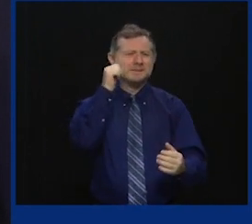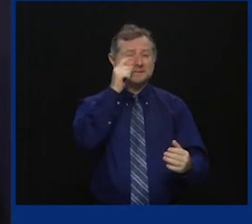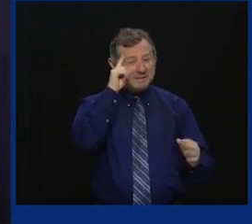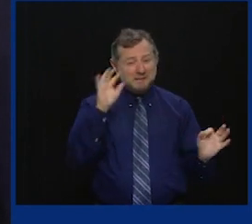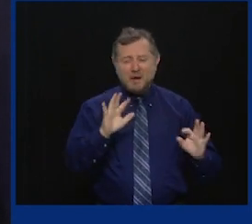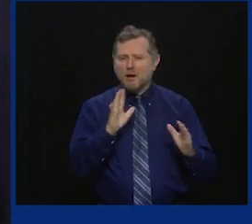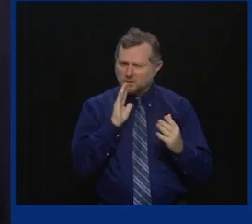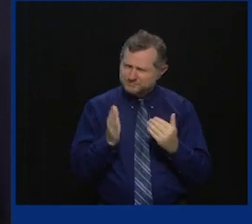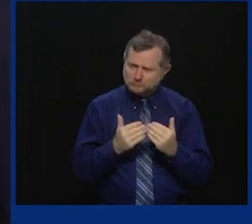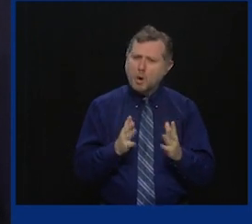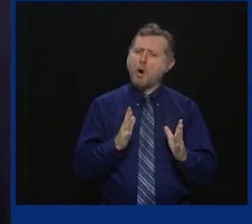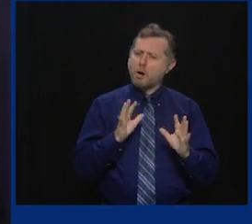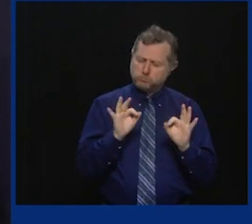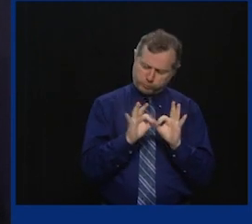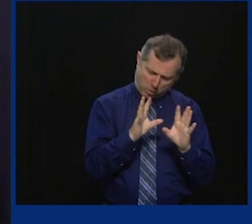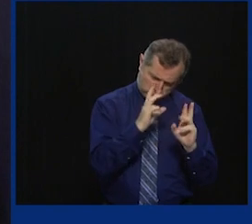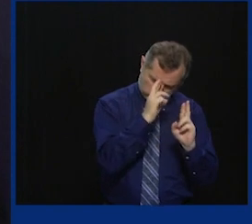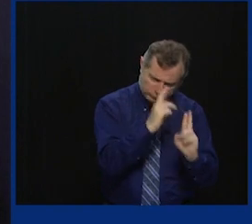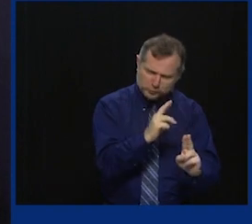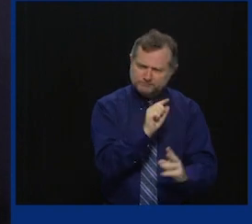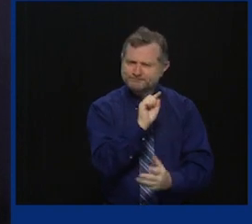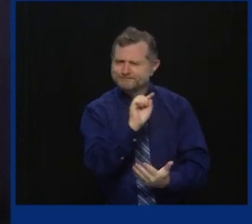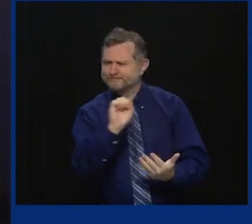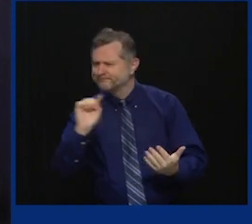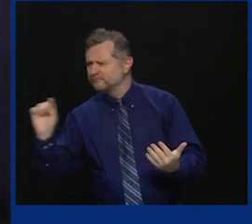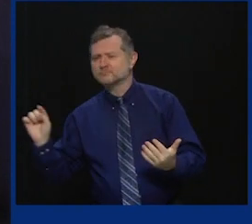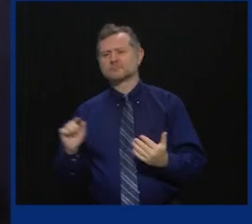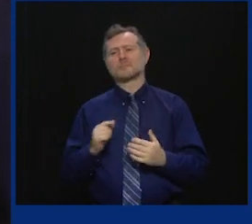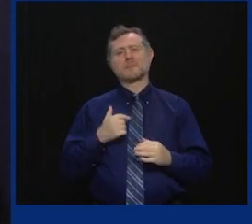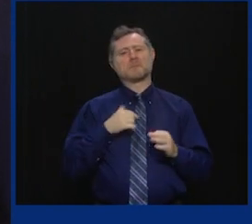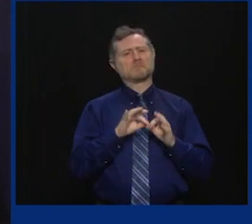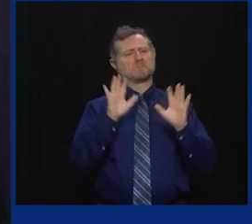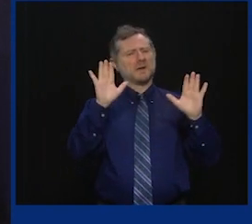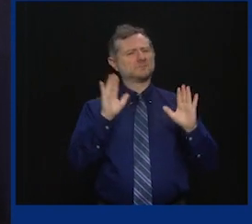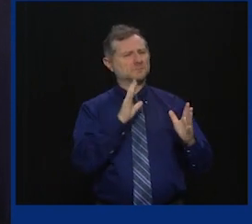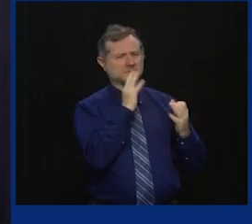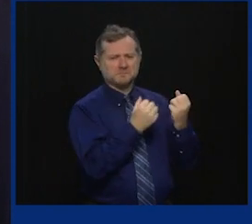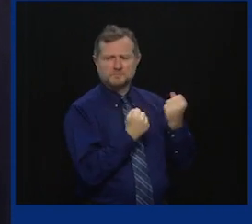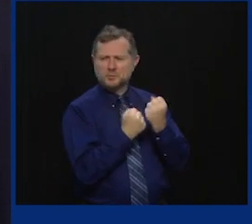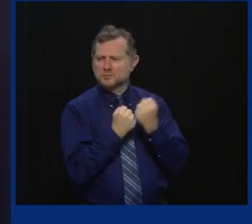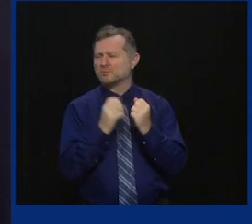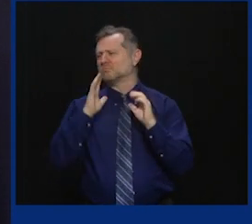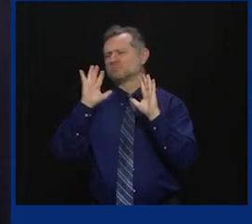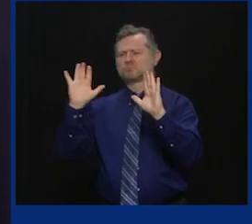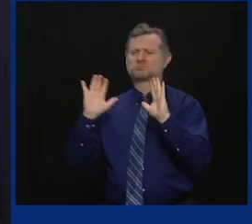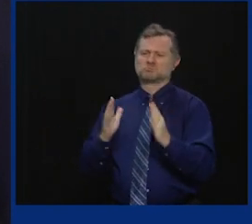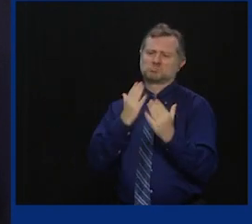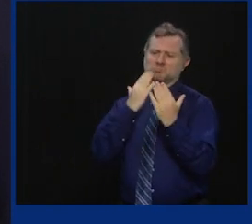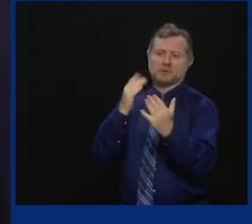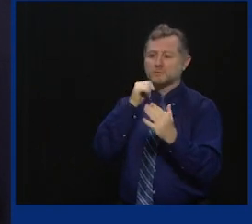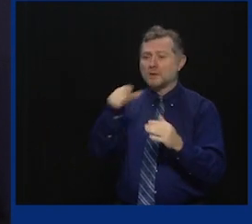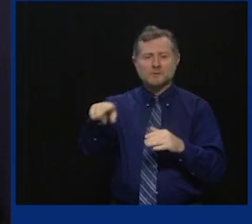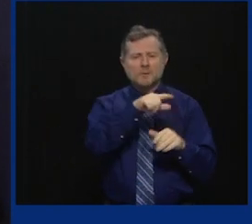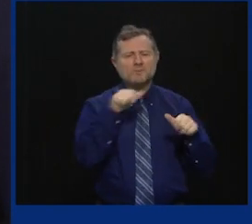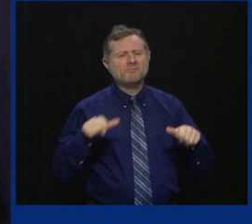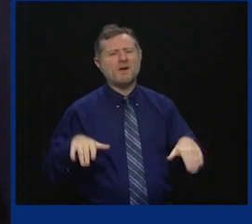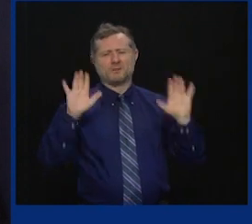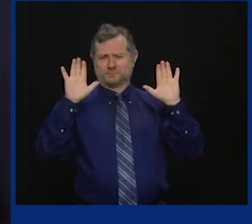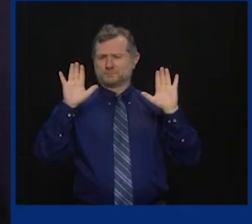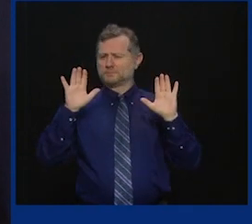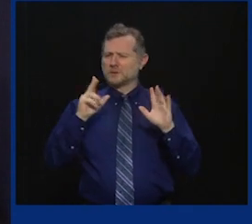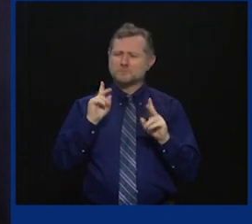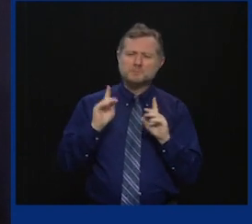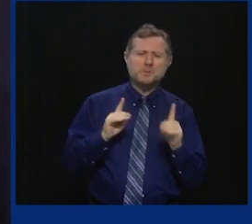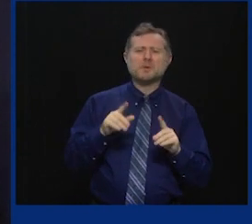amazing advocates. Thank you for never giving up the fight for people, fighting for justice and fairness and